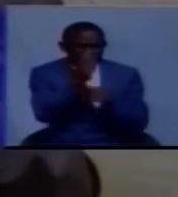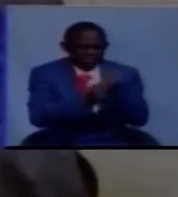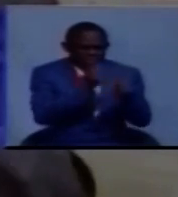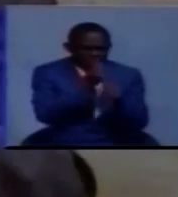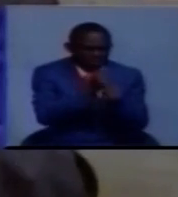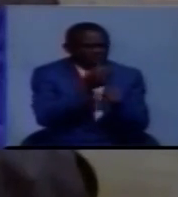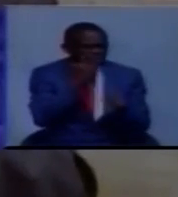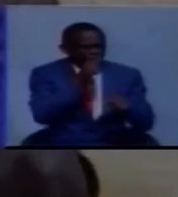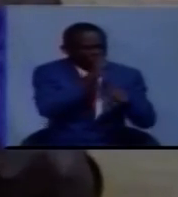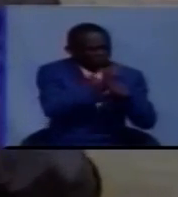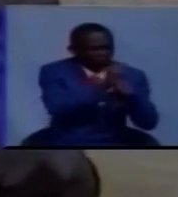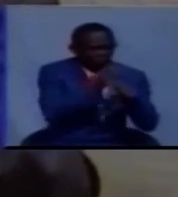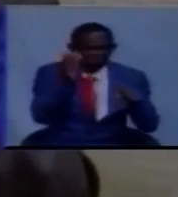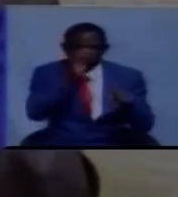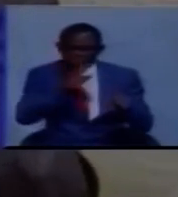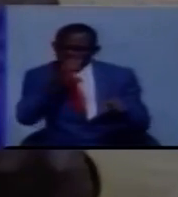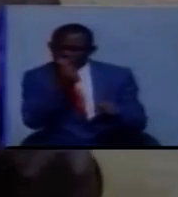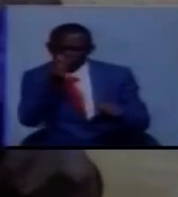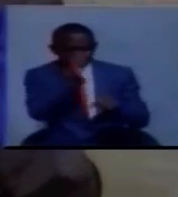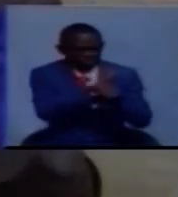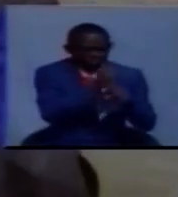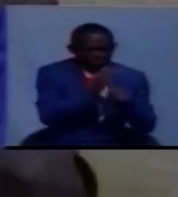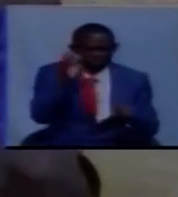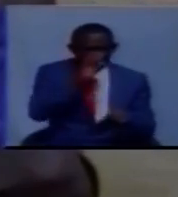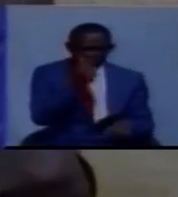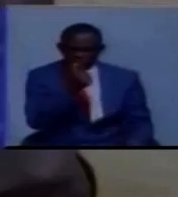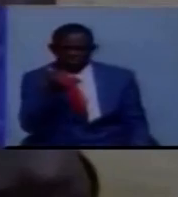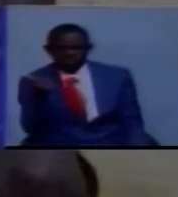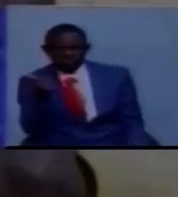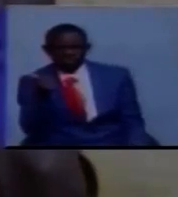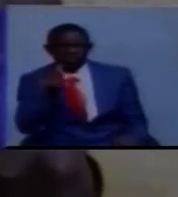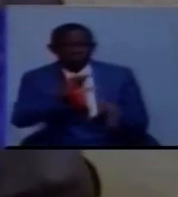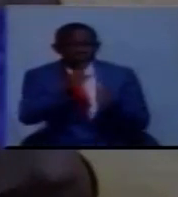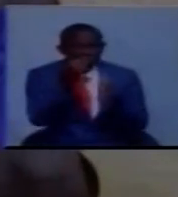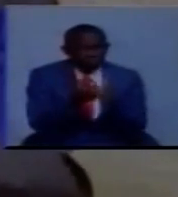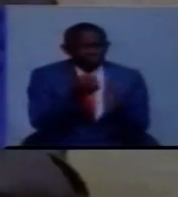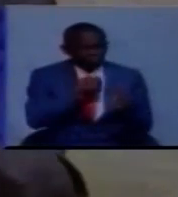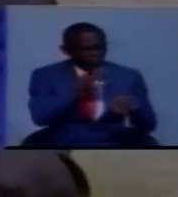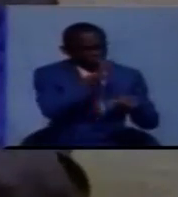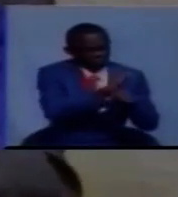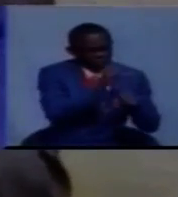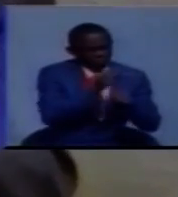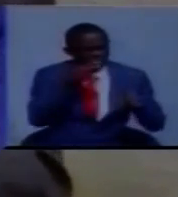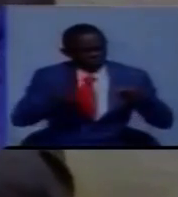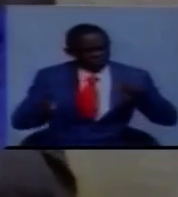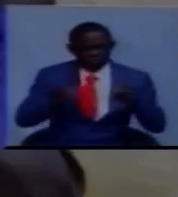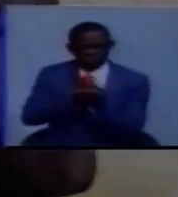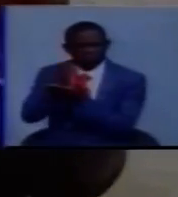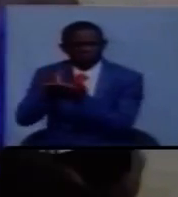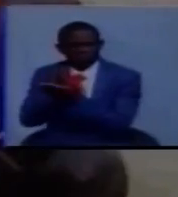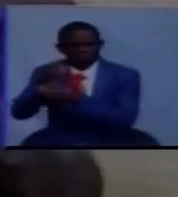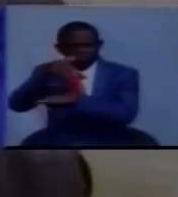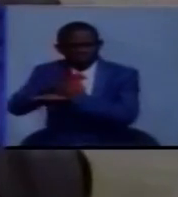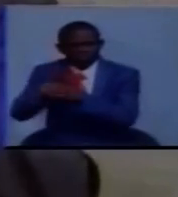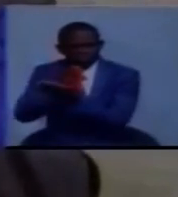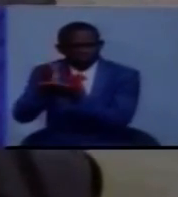for the 3 years, you'll have gone to a night school, or you have done correspondence or whatever, then you'll be able to say, these 3 years you'll make a saving,